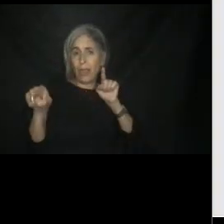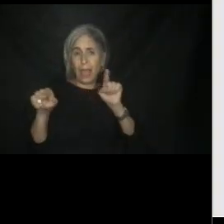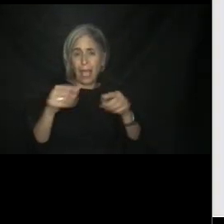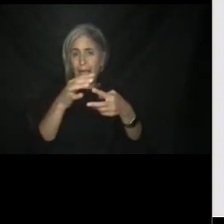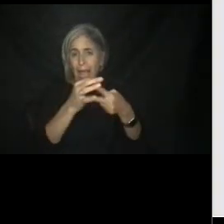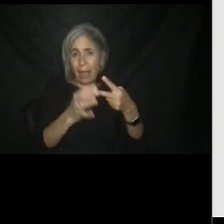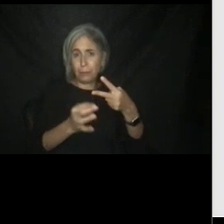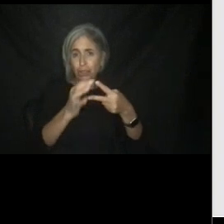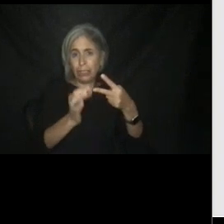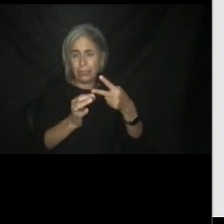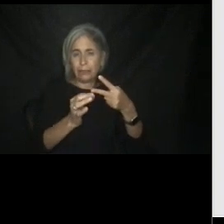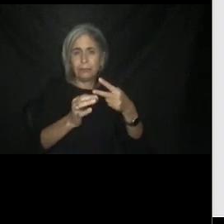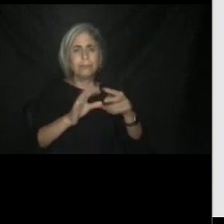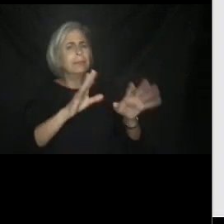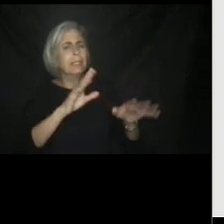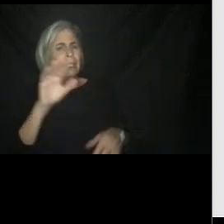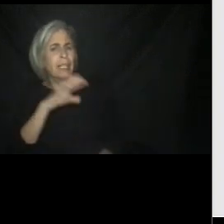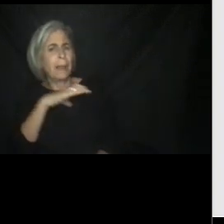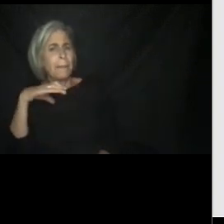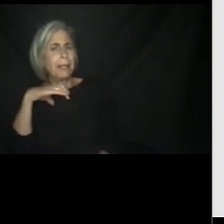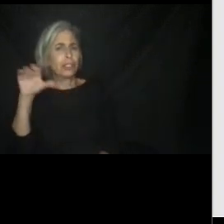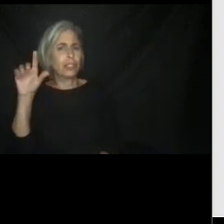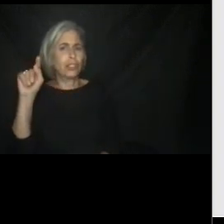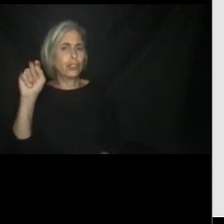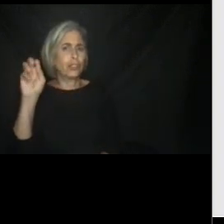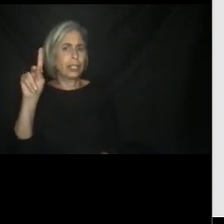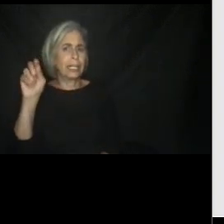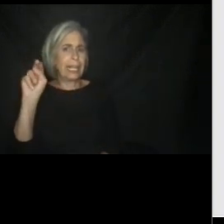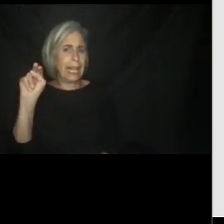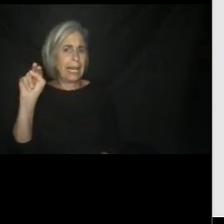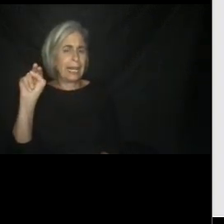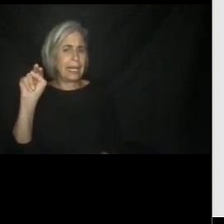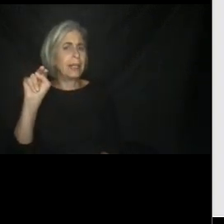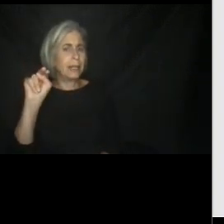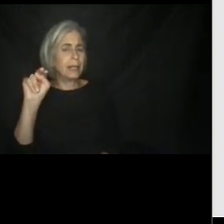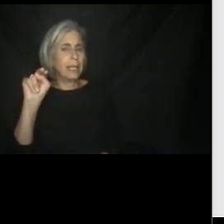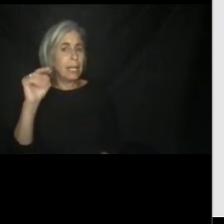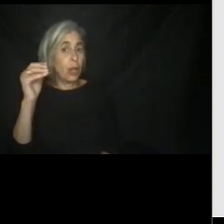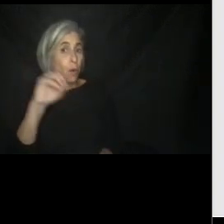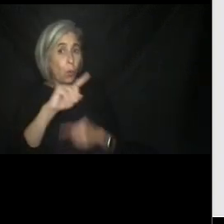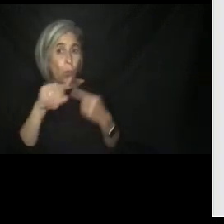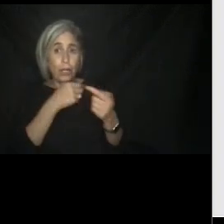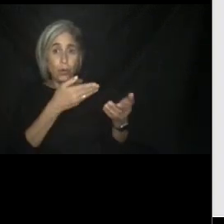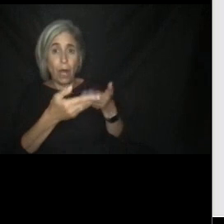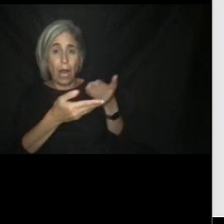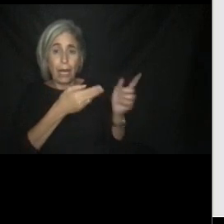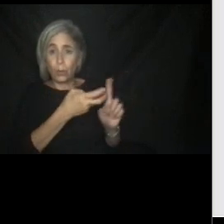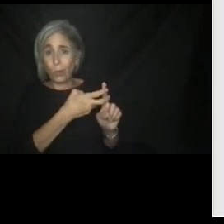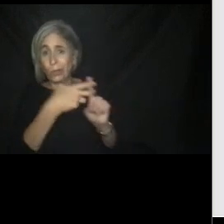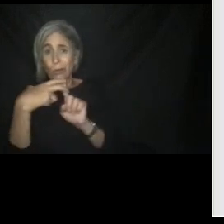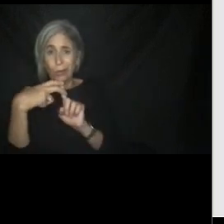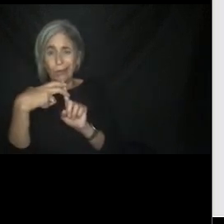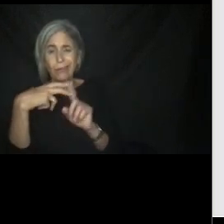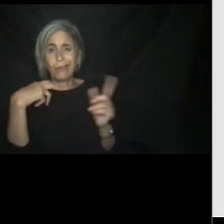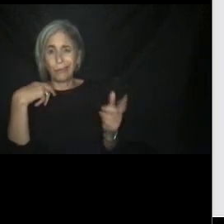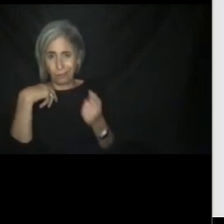Commissioner Turkin? Yeah, just a couple more questions. Sorry. So when you are hiring and recruiting, I understand that